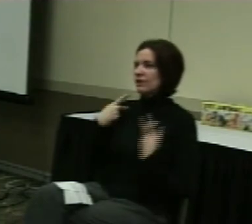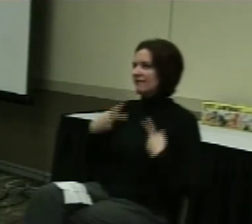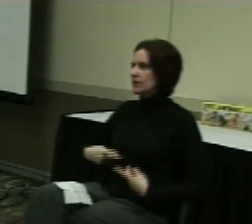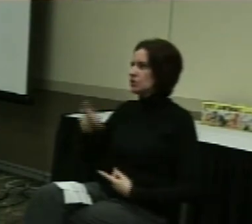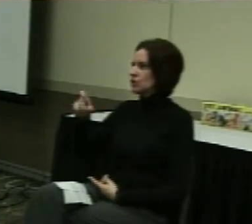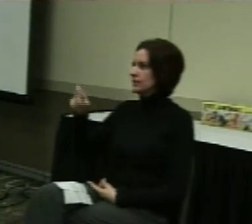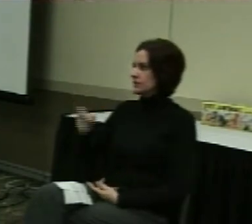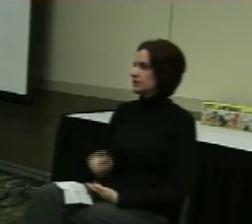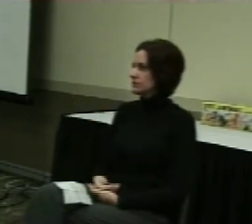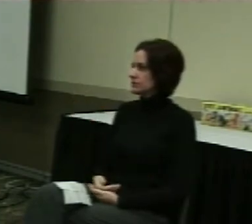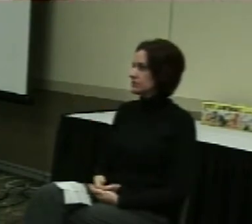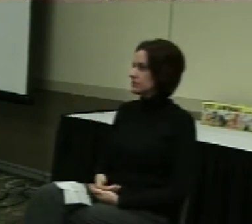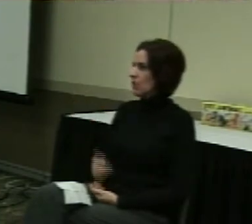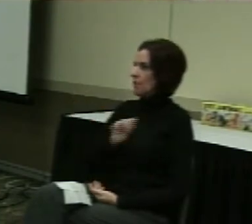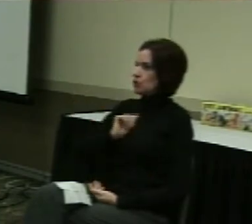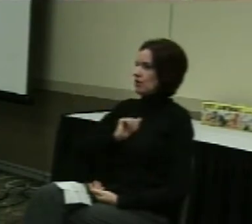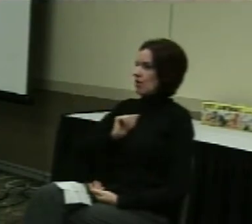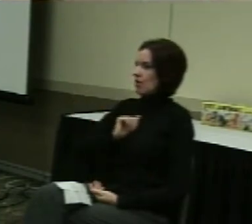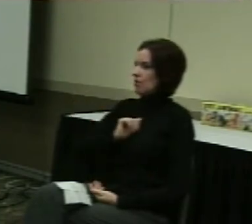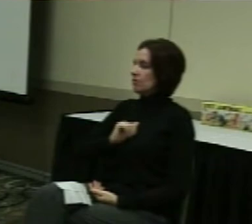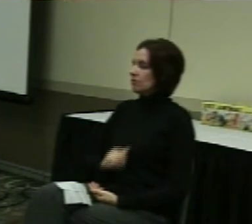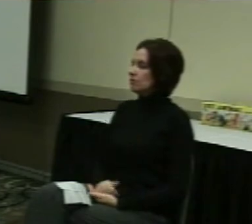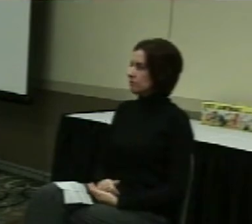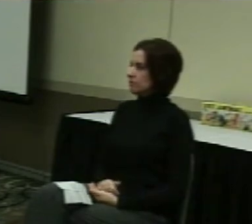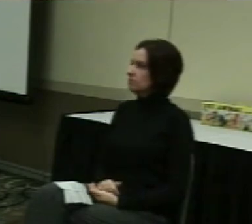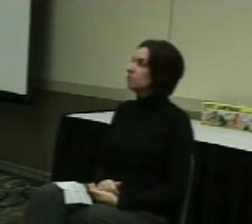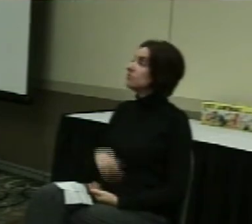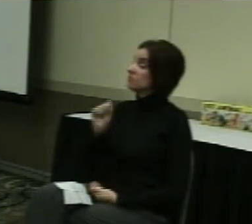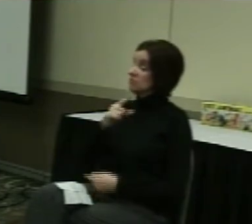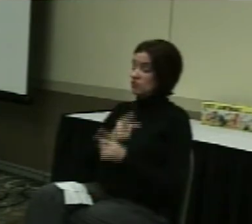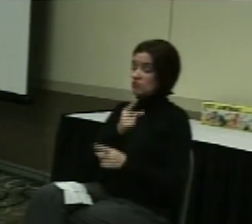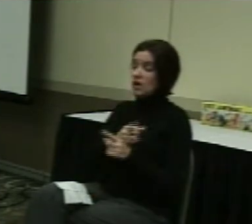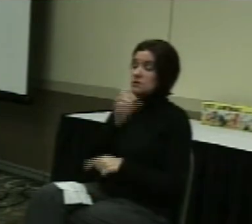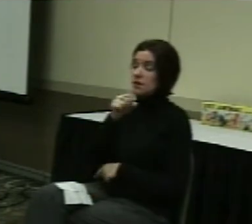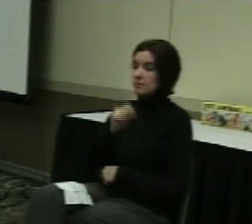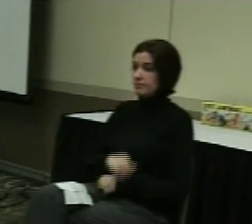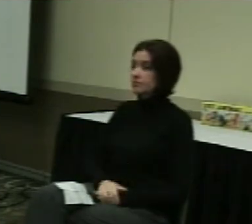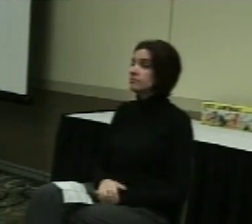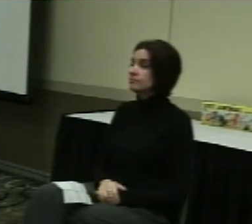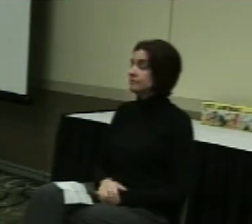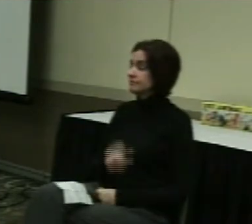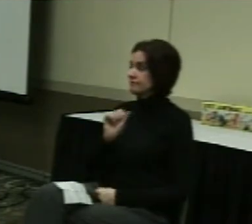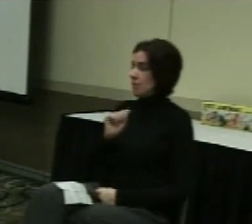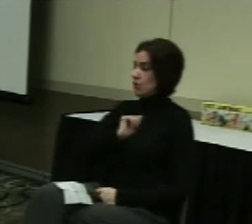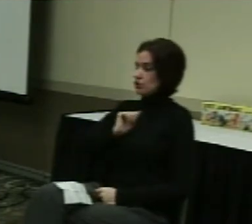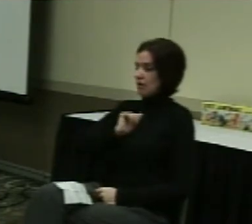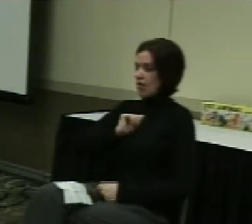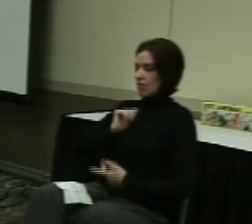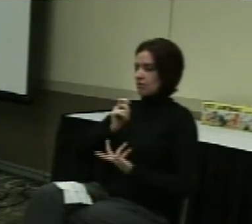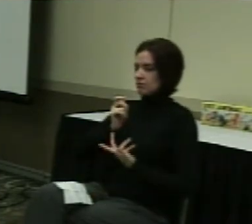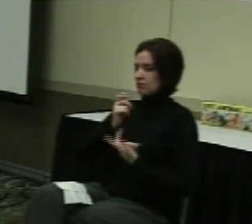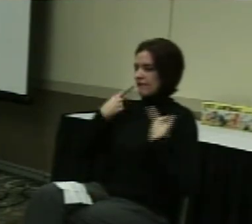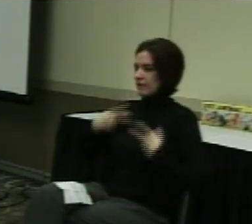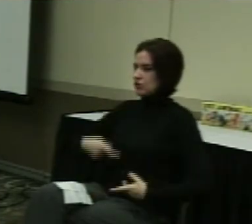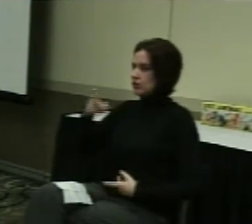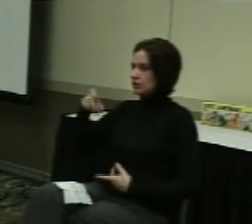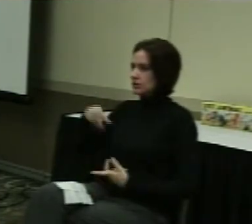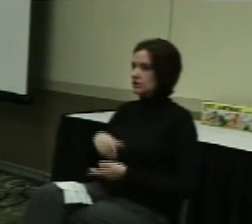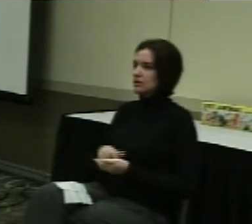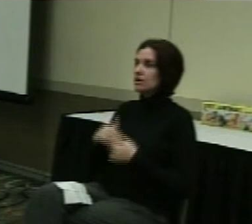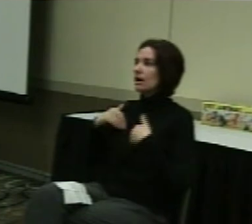needs. That's personal physical needs. Add it in, absolutely. Are they hungry? Are they tired? You